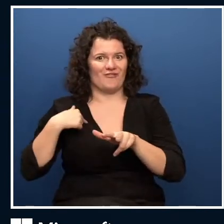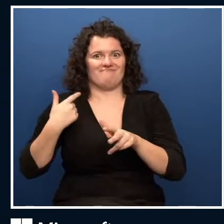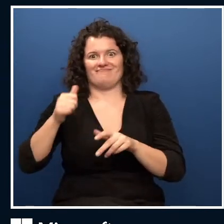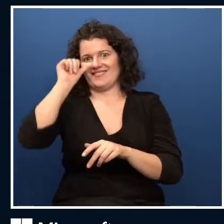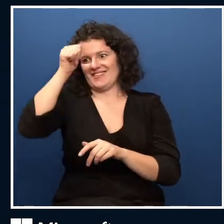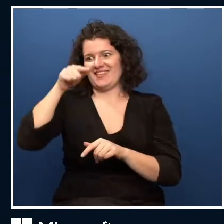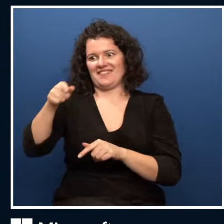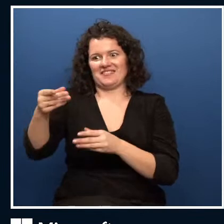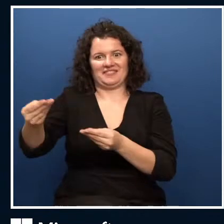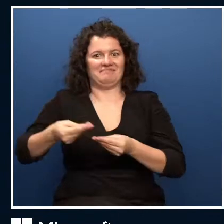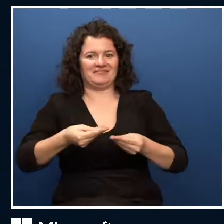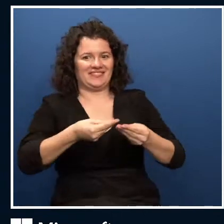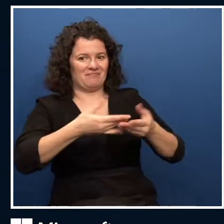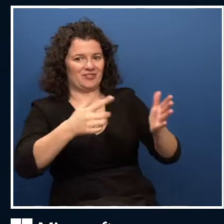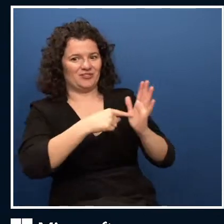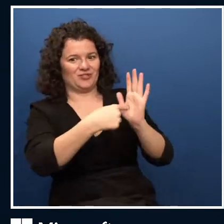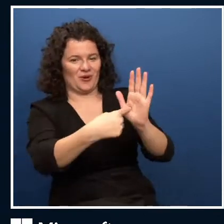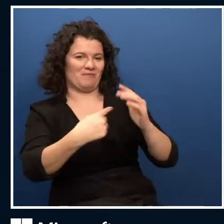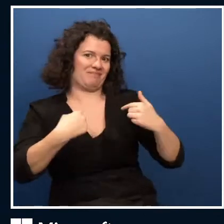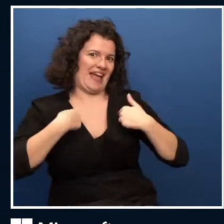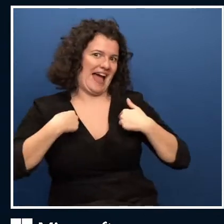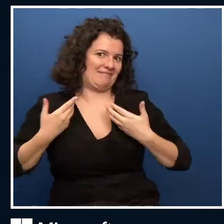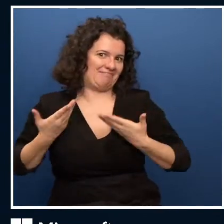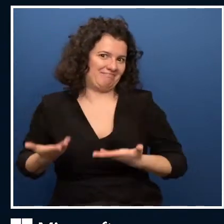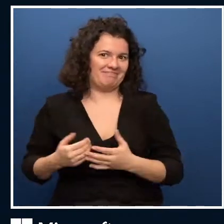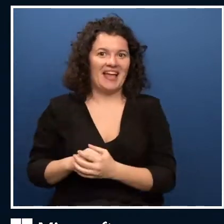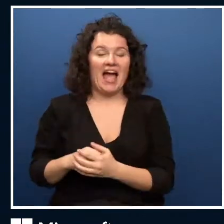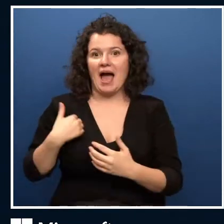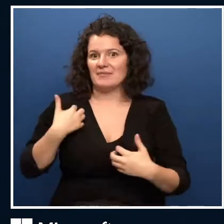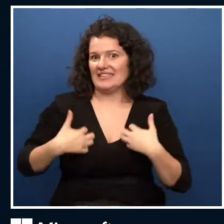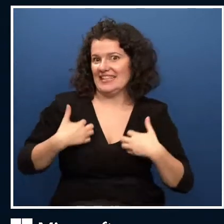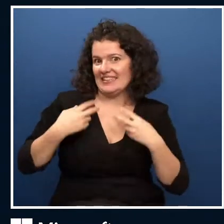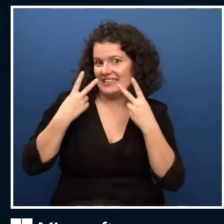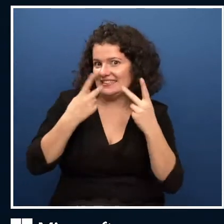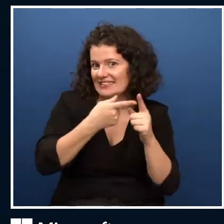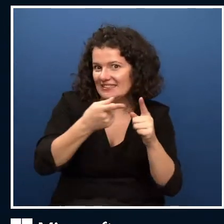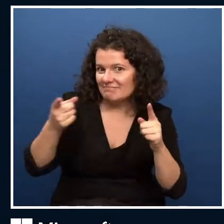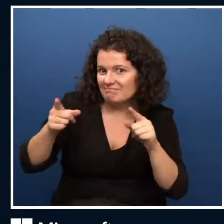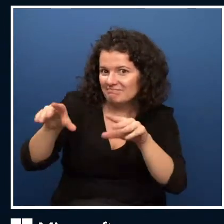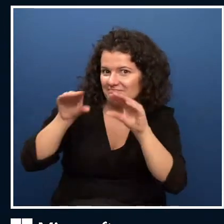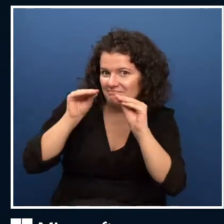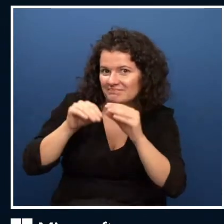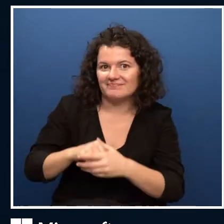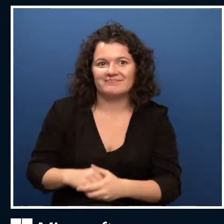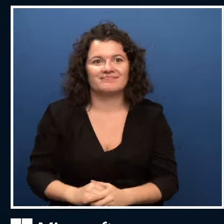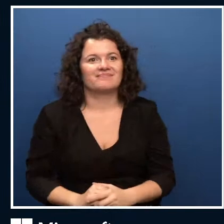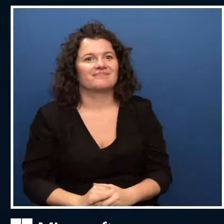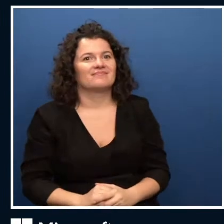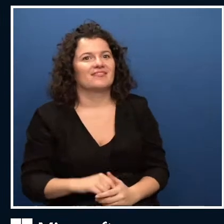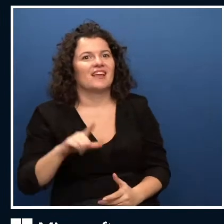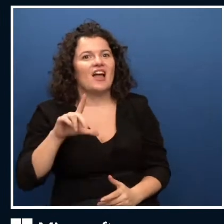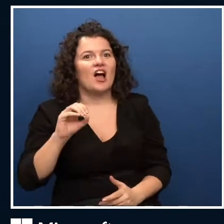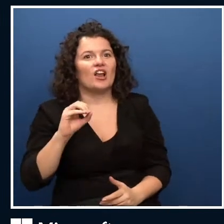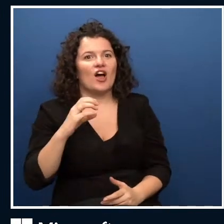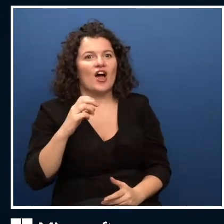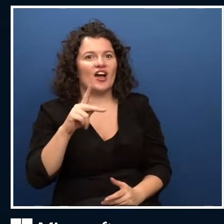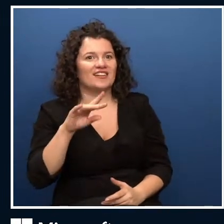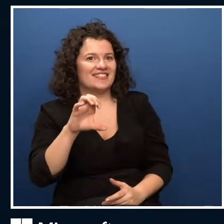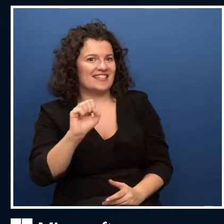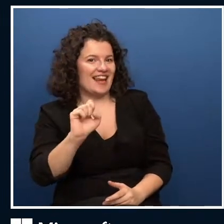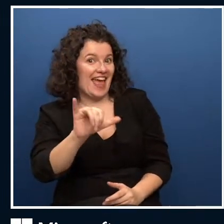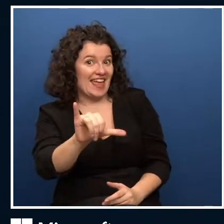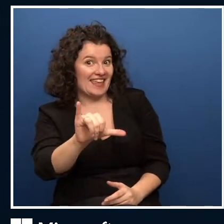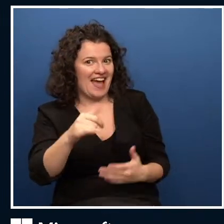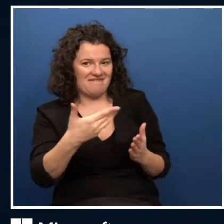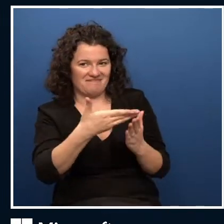quite excited. Thank you. Loxley, I'm sure the audience probably knows who you are at this point after your great talk that just happened, but do you want to go